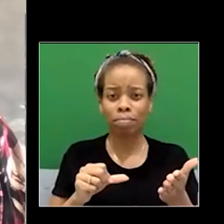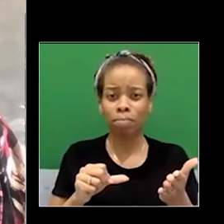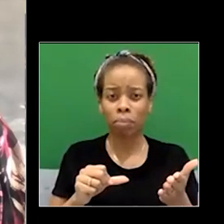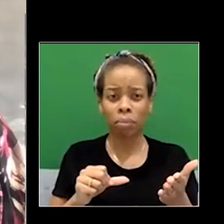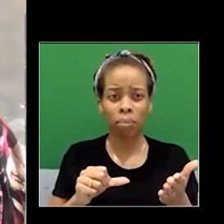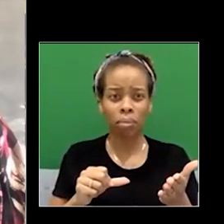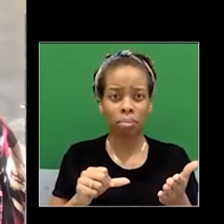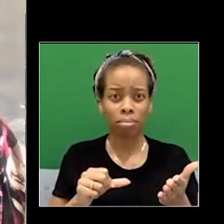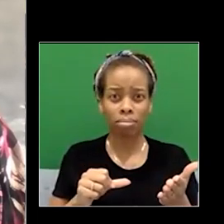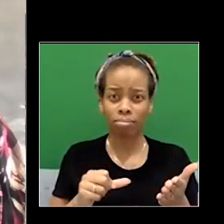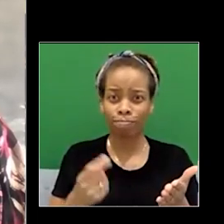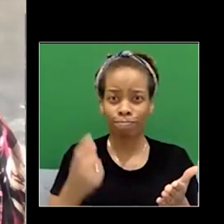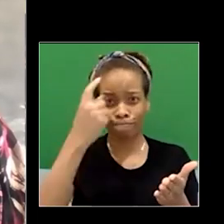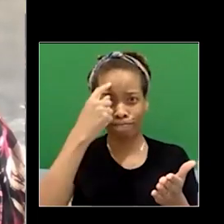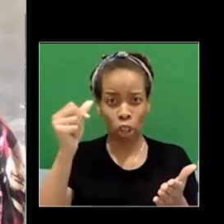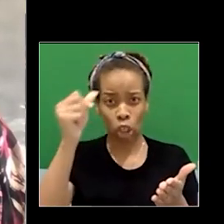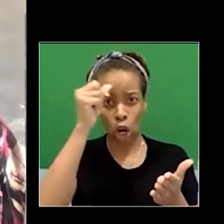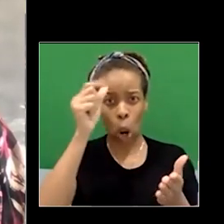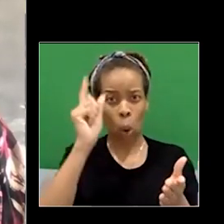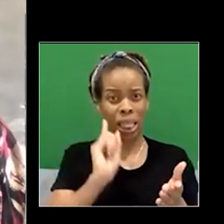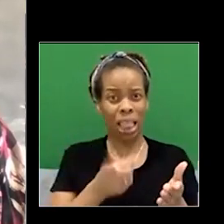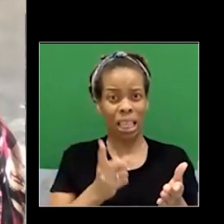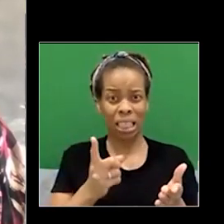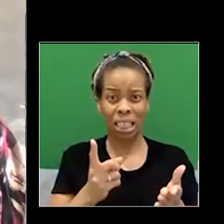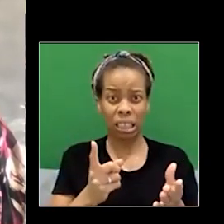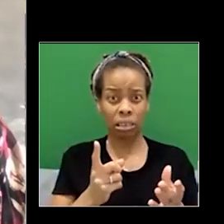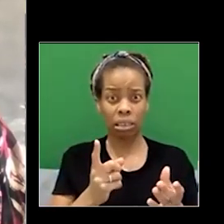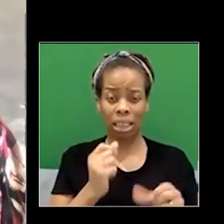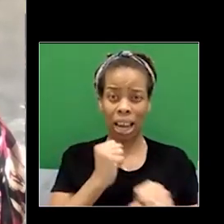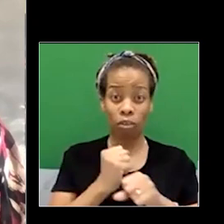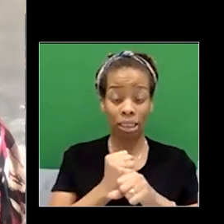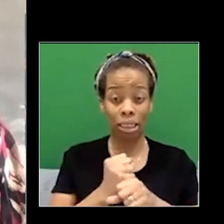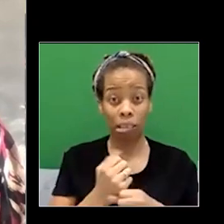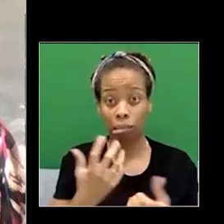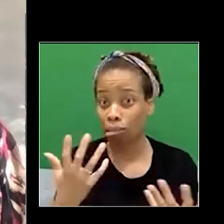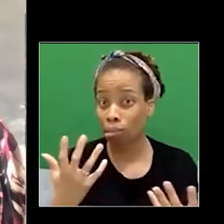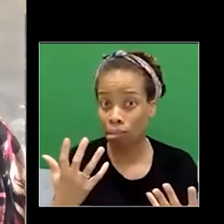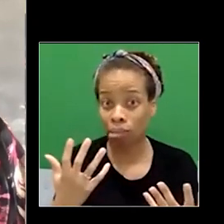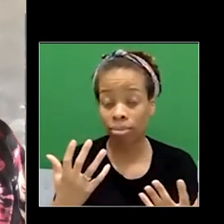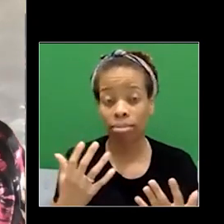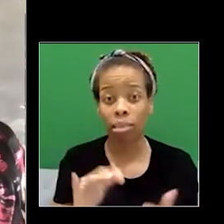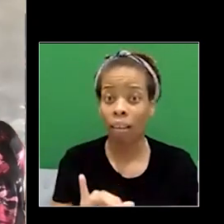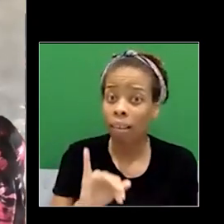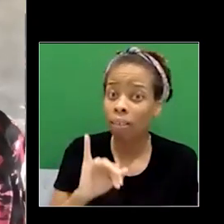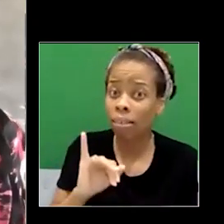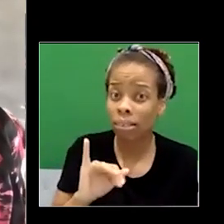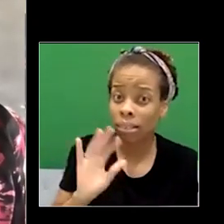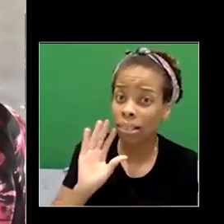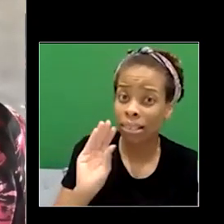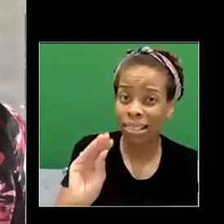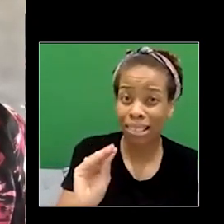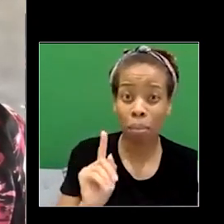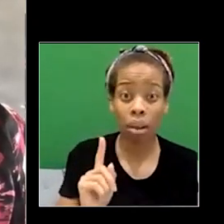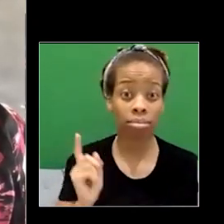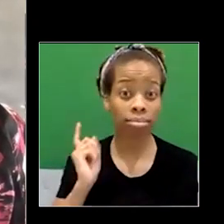make into a kind of formula. I think there's something, it sounds terrible to say it, but you just know.